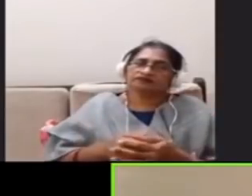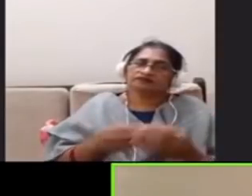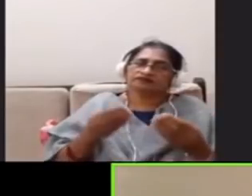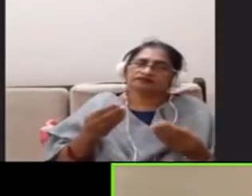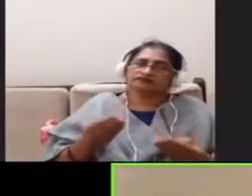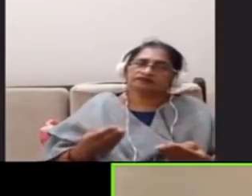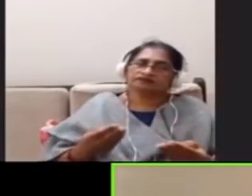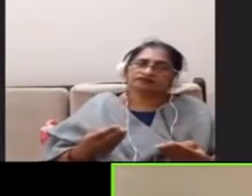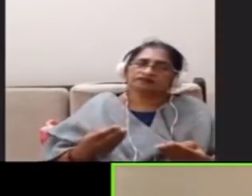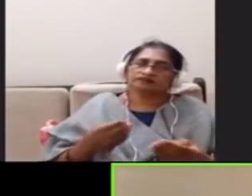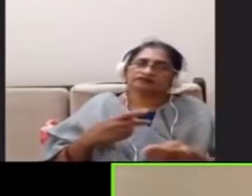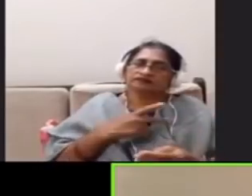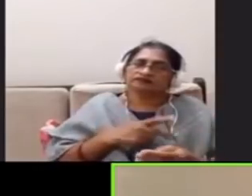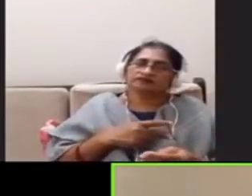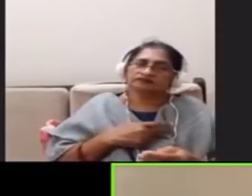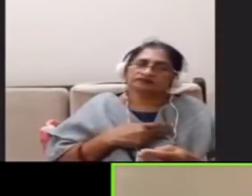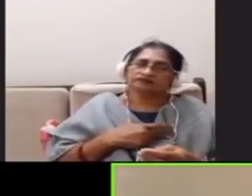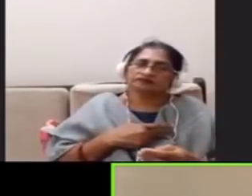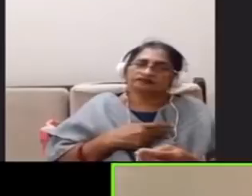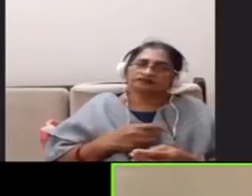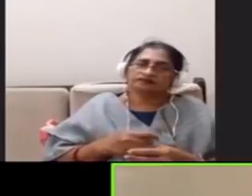I simply want to offer you a personal perspective